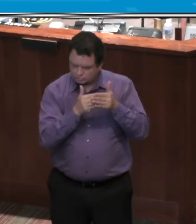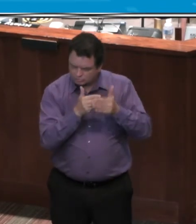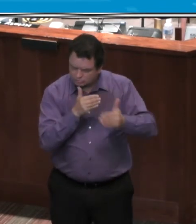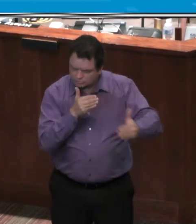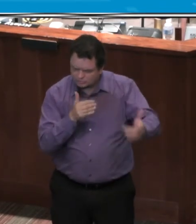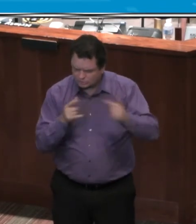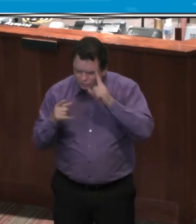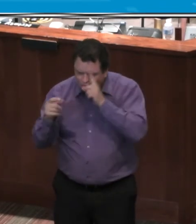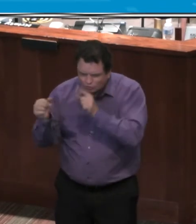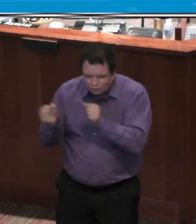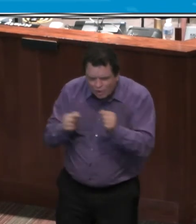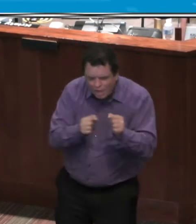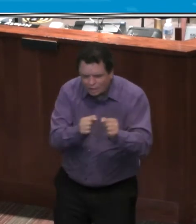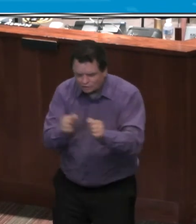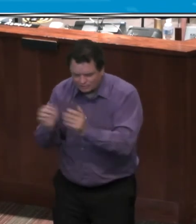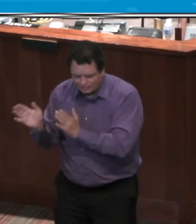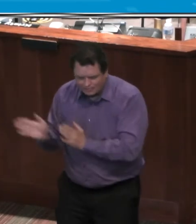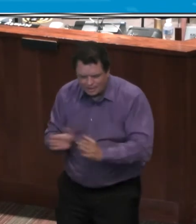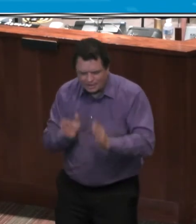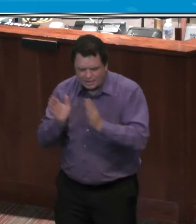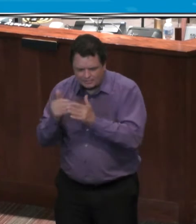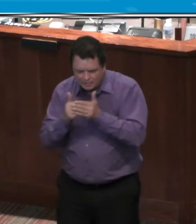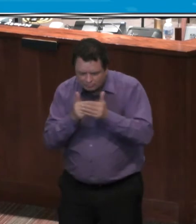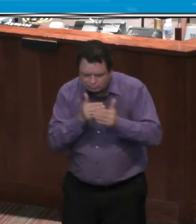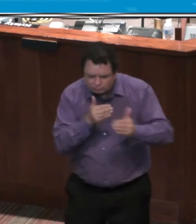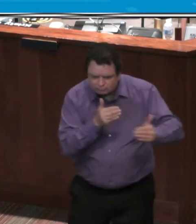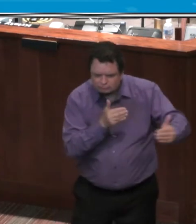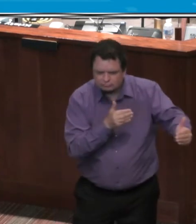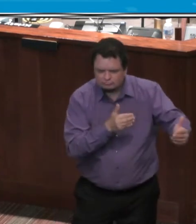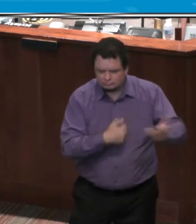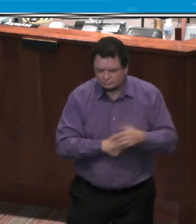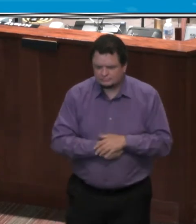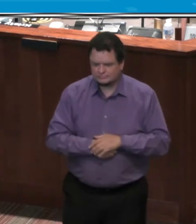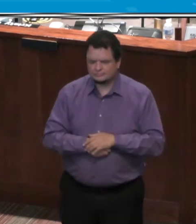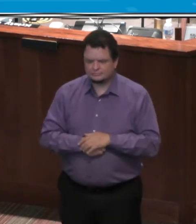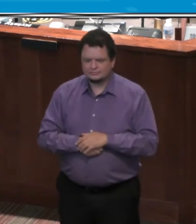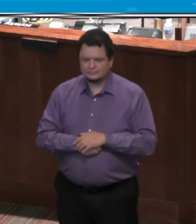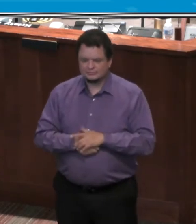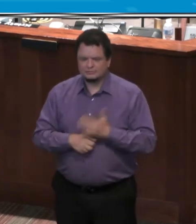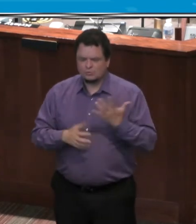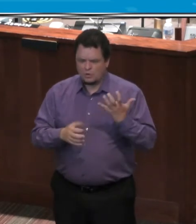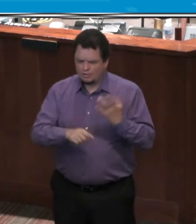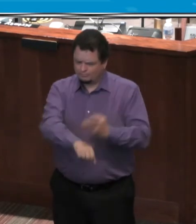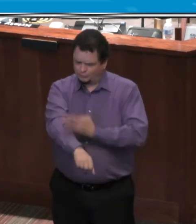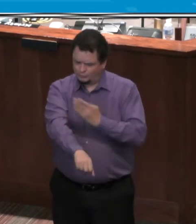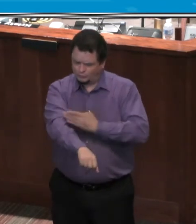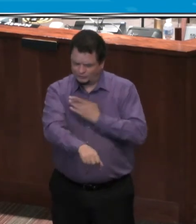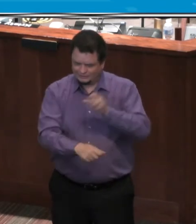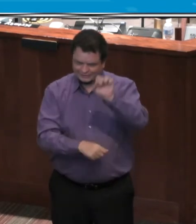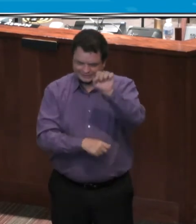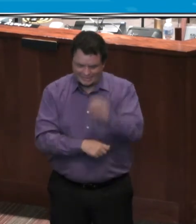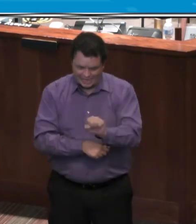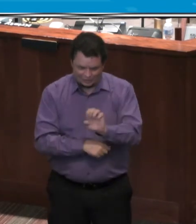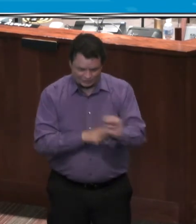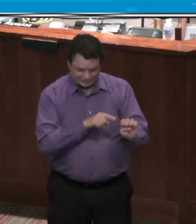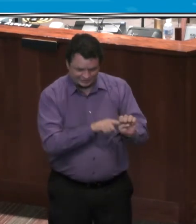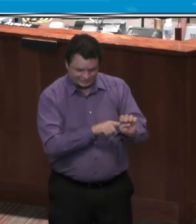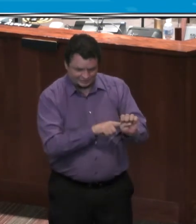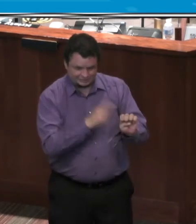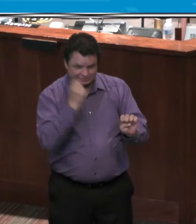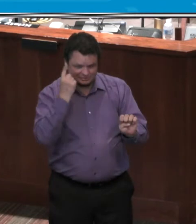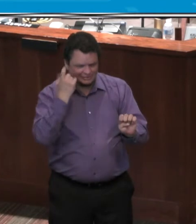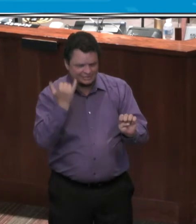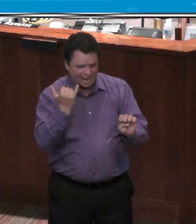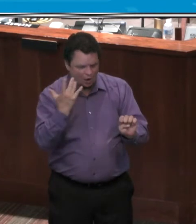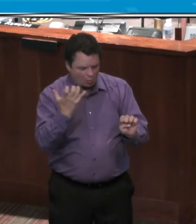only to enhance Southeast, but also to connect more with the city of Colorado Springs and enhance the